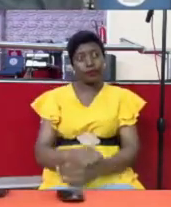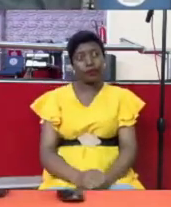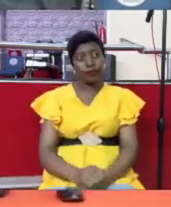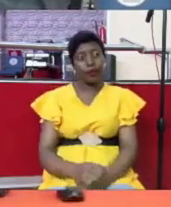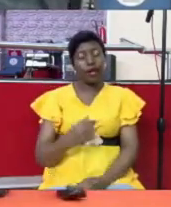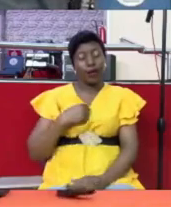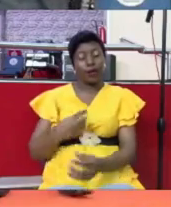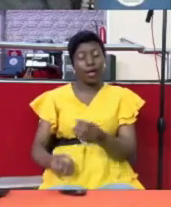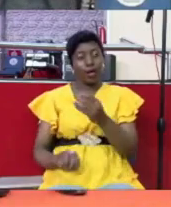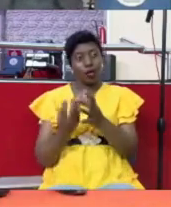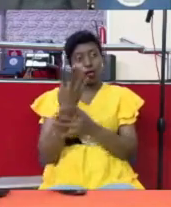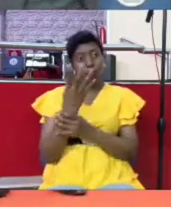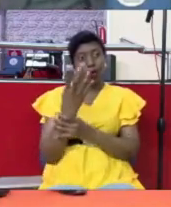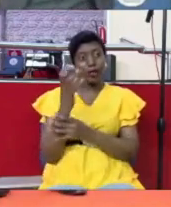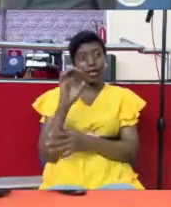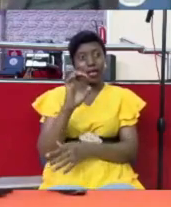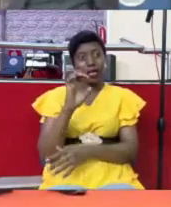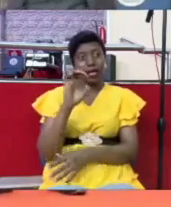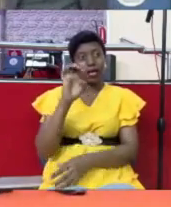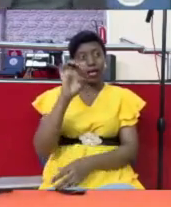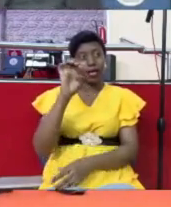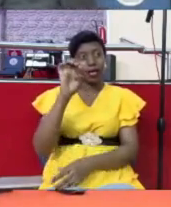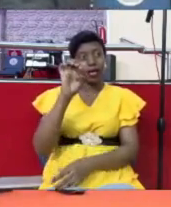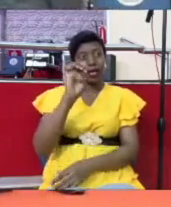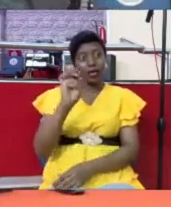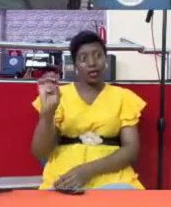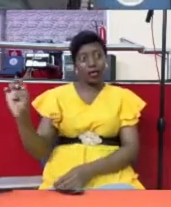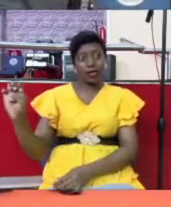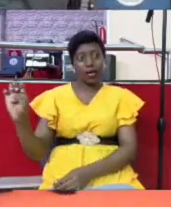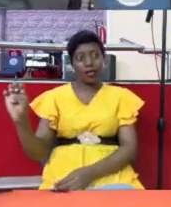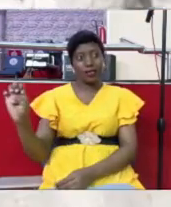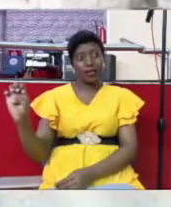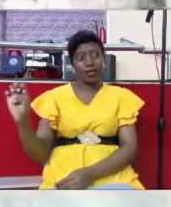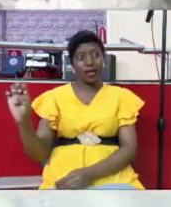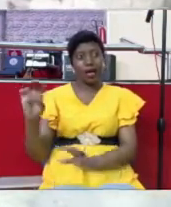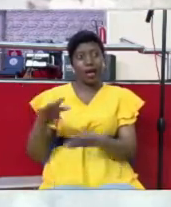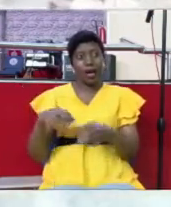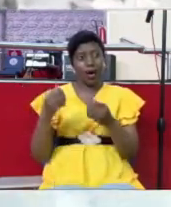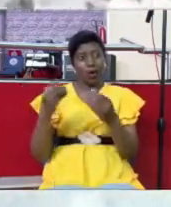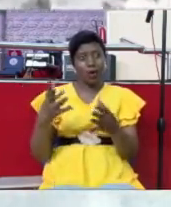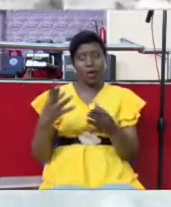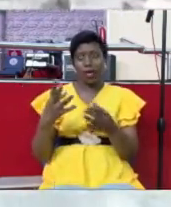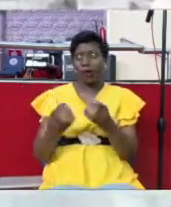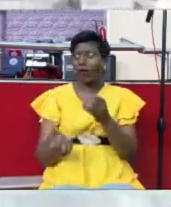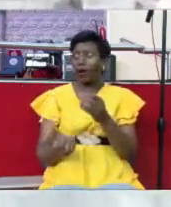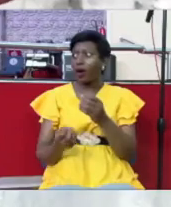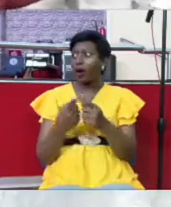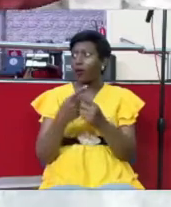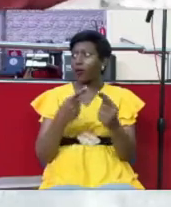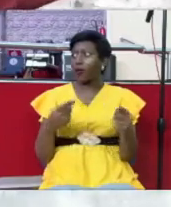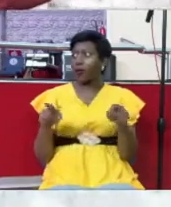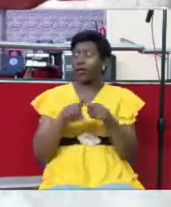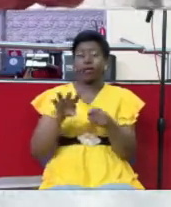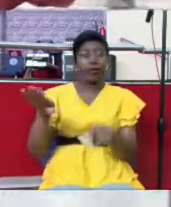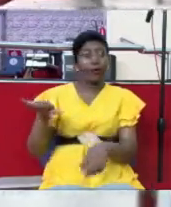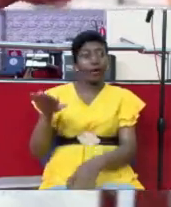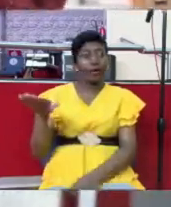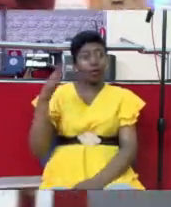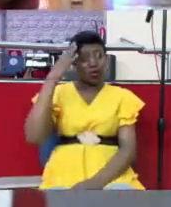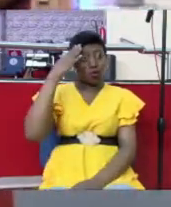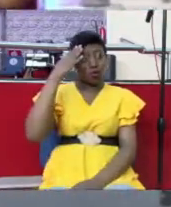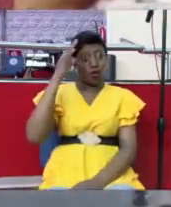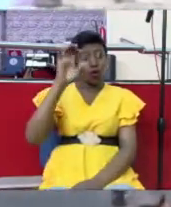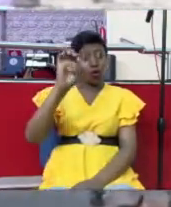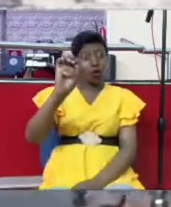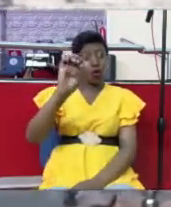grew up in Eastlands. Nalikulea nalilelewa pale Eastlands. Ni wangapi wa Eastlands huku? Eastlands ni watu wa nguvu. Bwana asifiwe. Eastlands